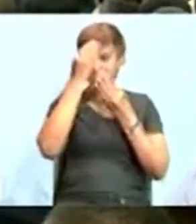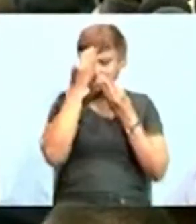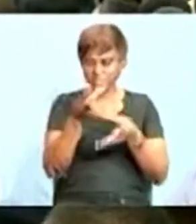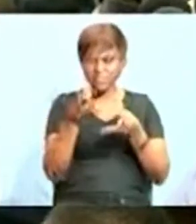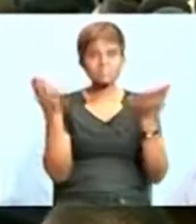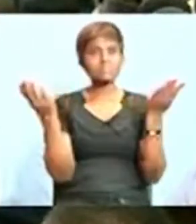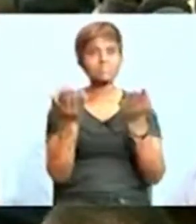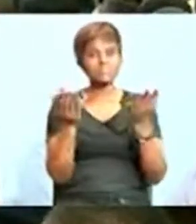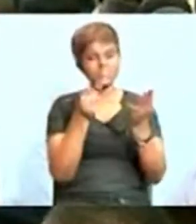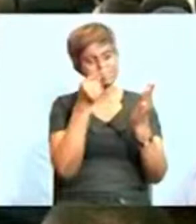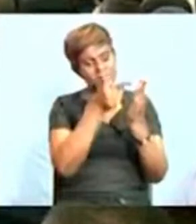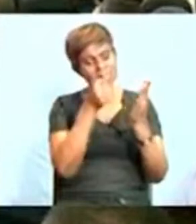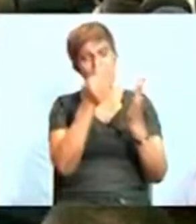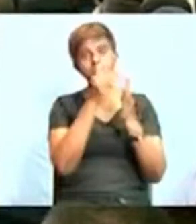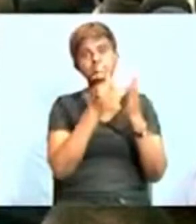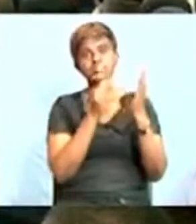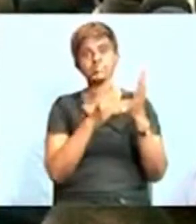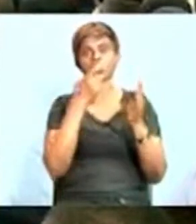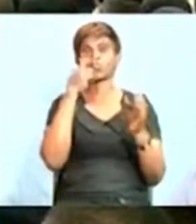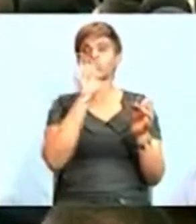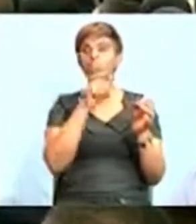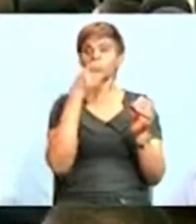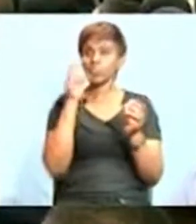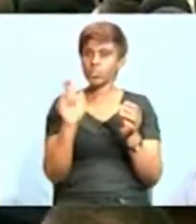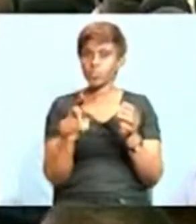the outlined orders.